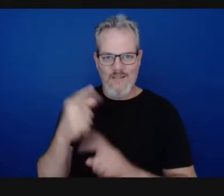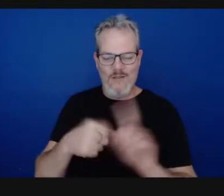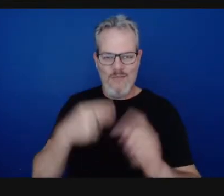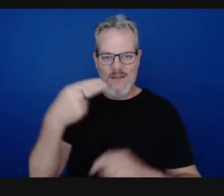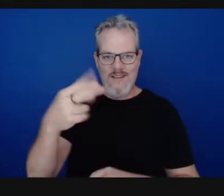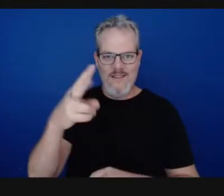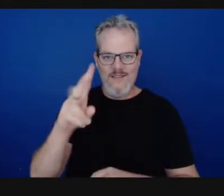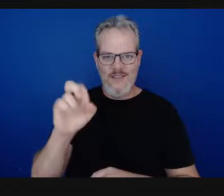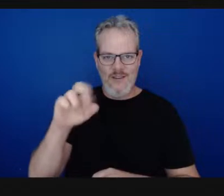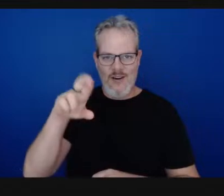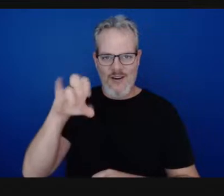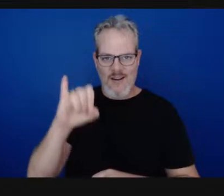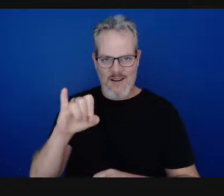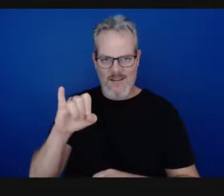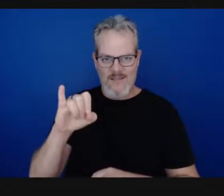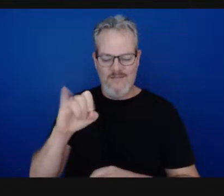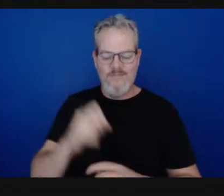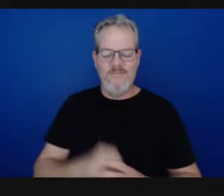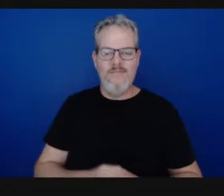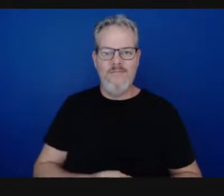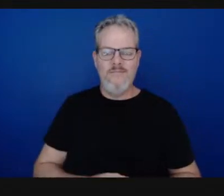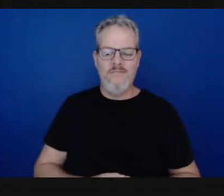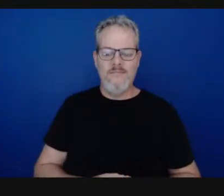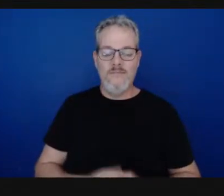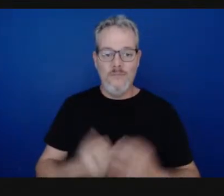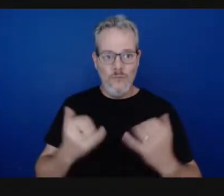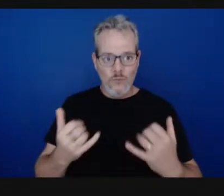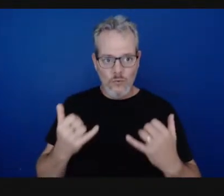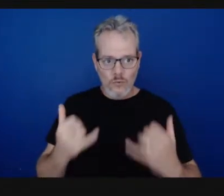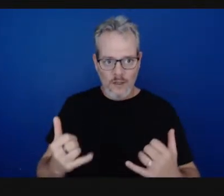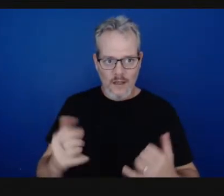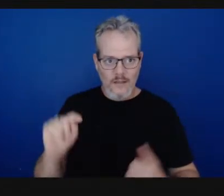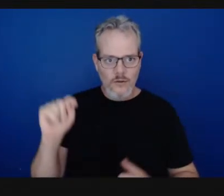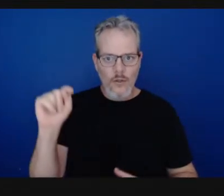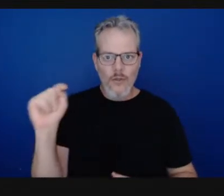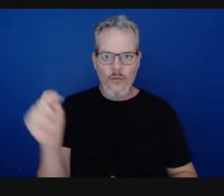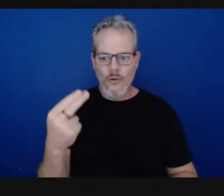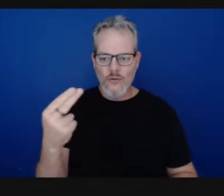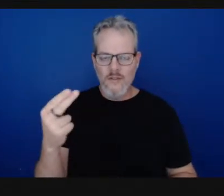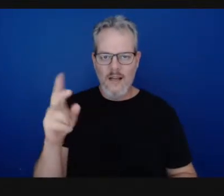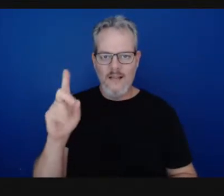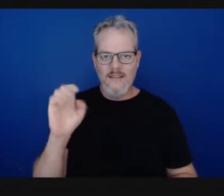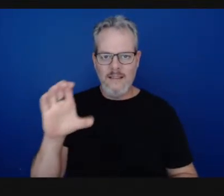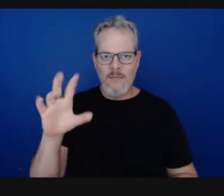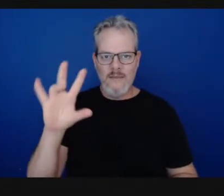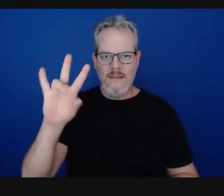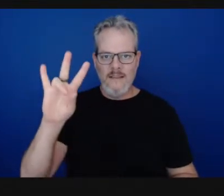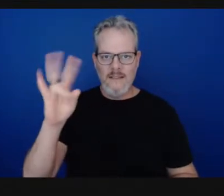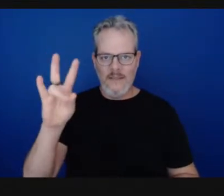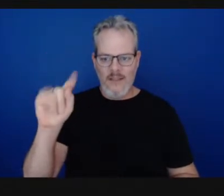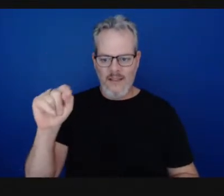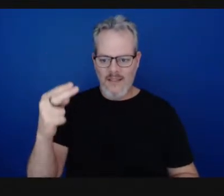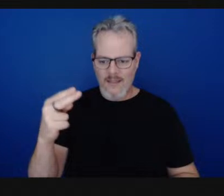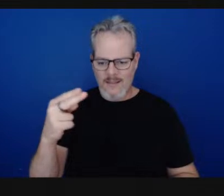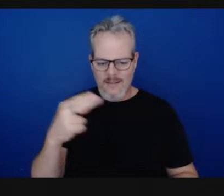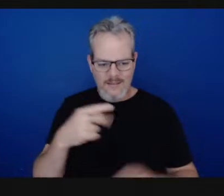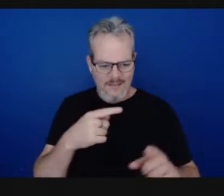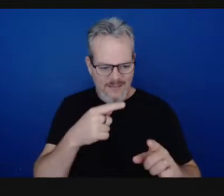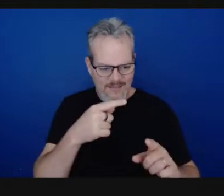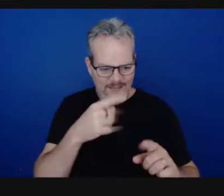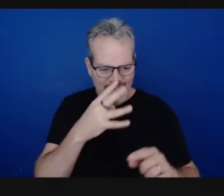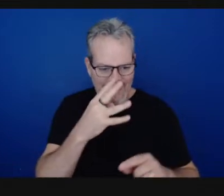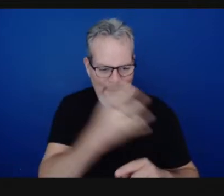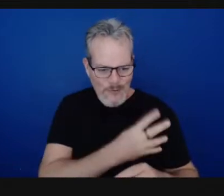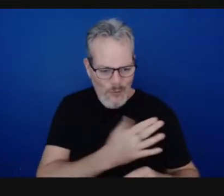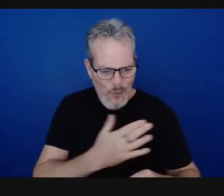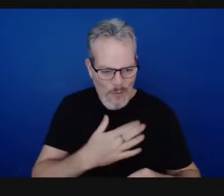and Resilience Institute. Today is Thursday, December 7th. Please ignore my bad label